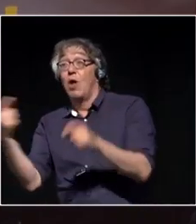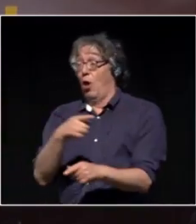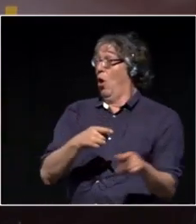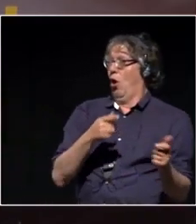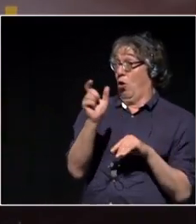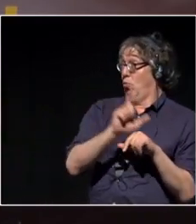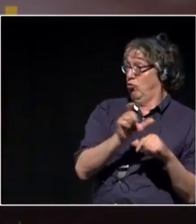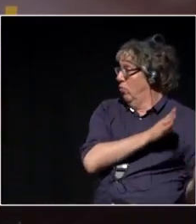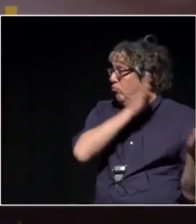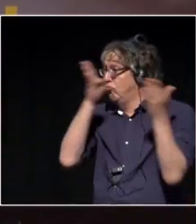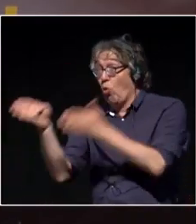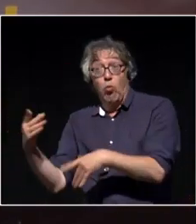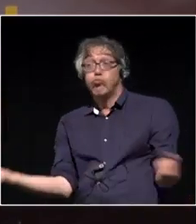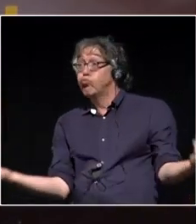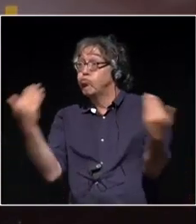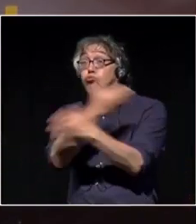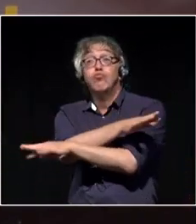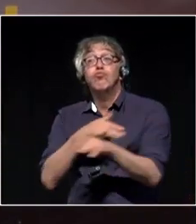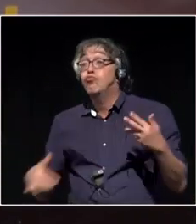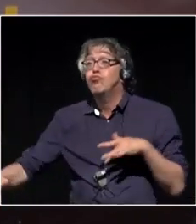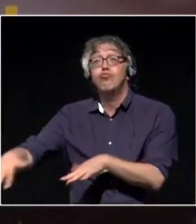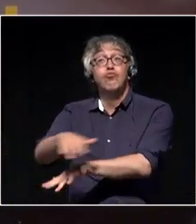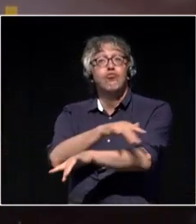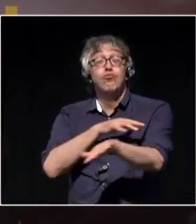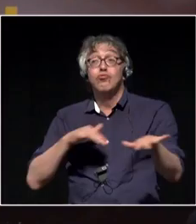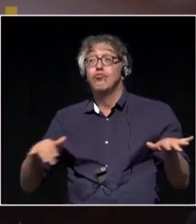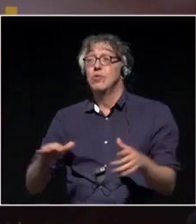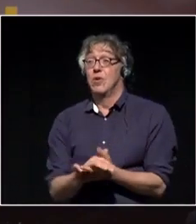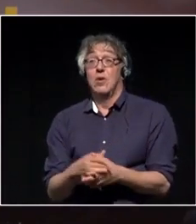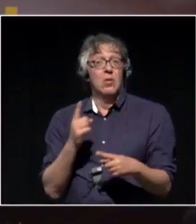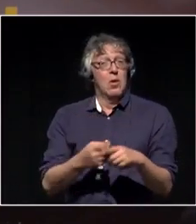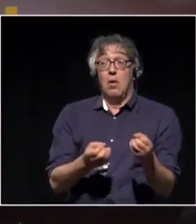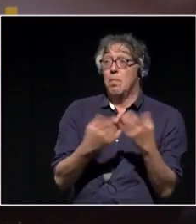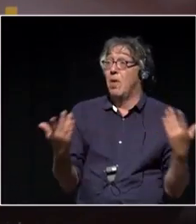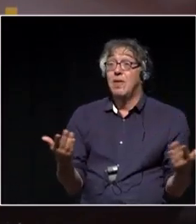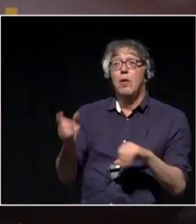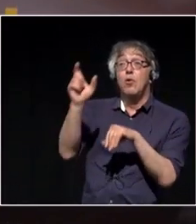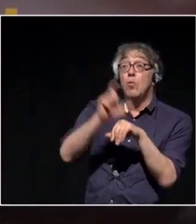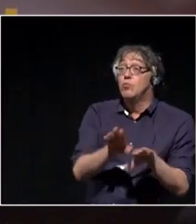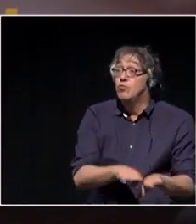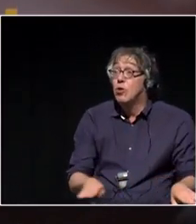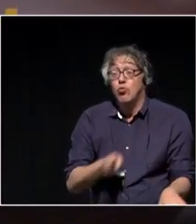And then there are lots of Muslim pupils attending Christian schools and vice versa.